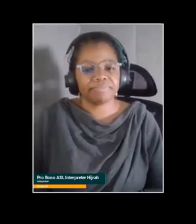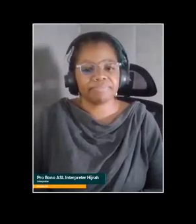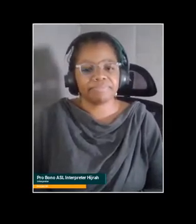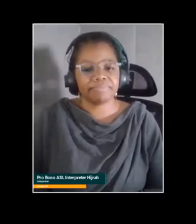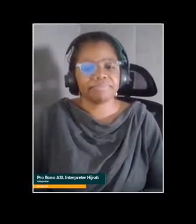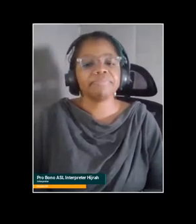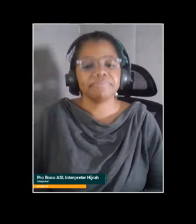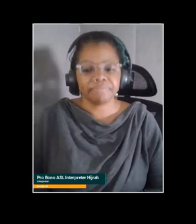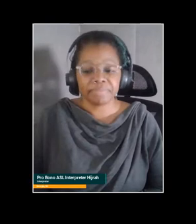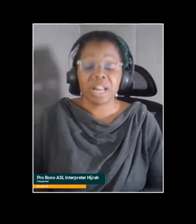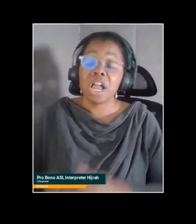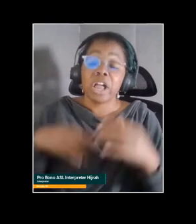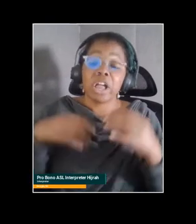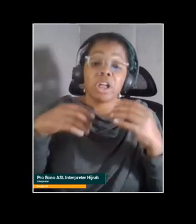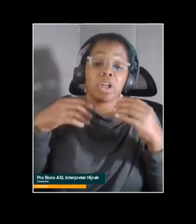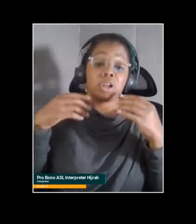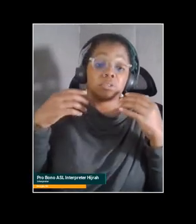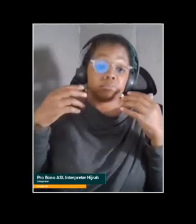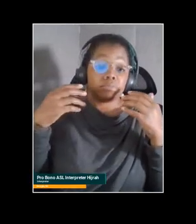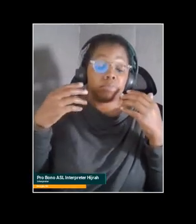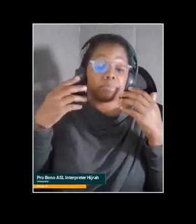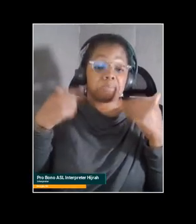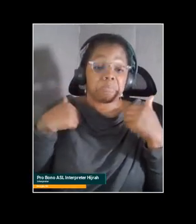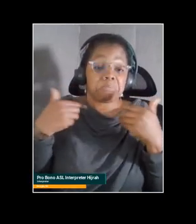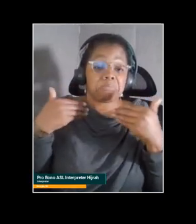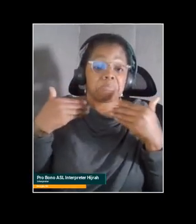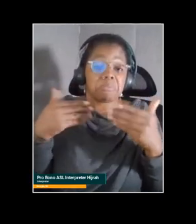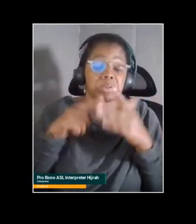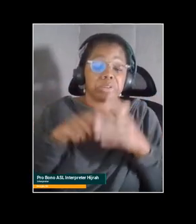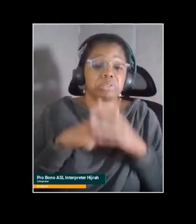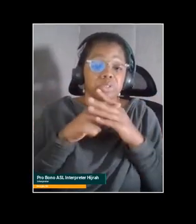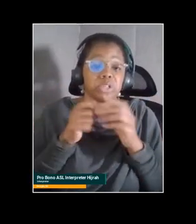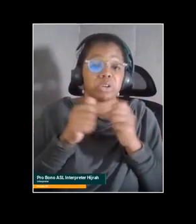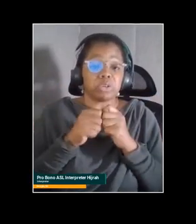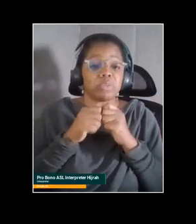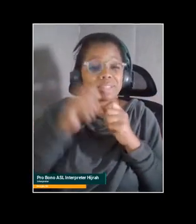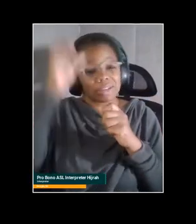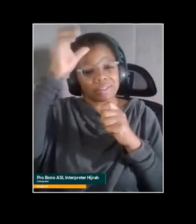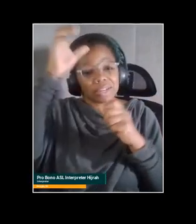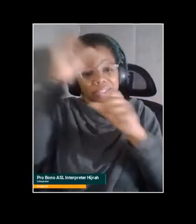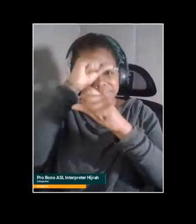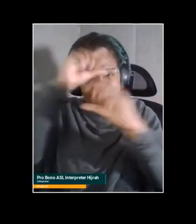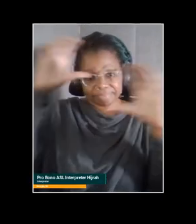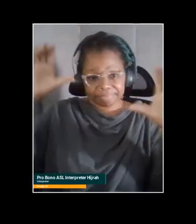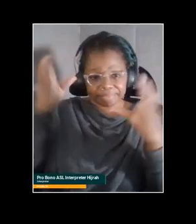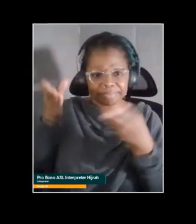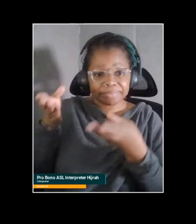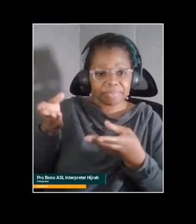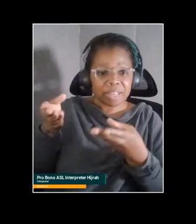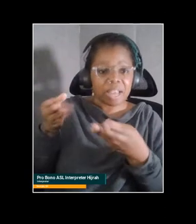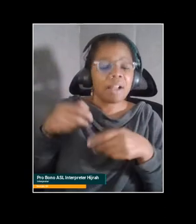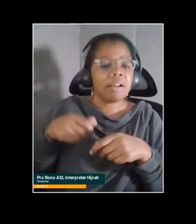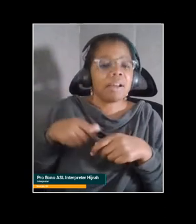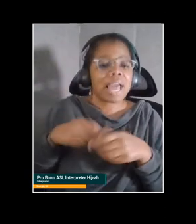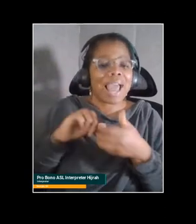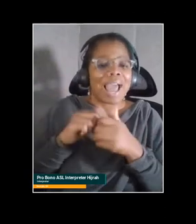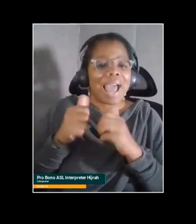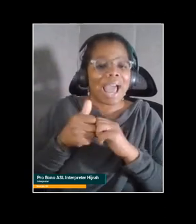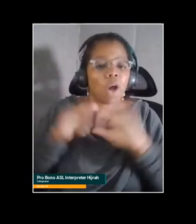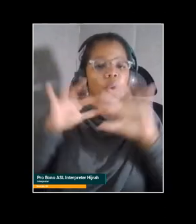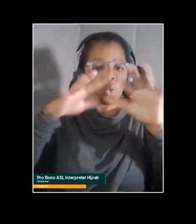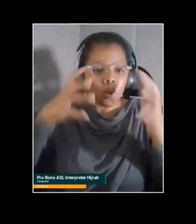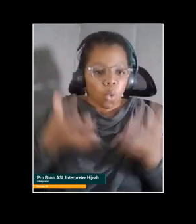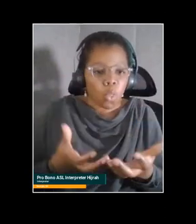All right, so I'd like to start with kind of a conceptual model of how global climate